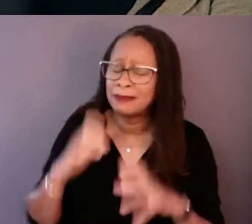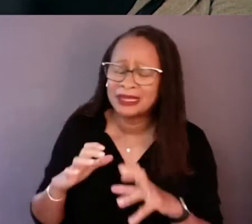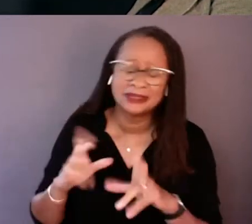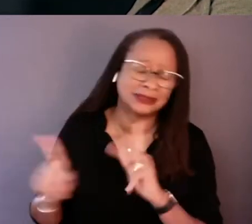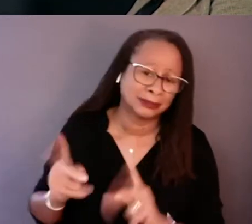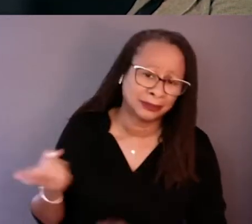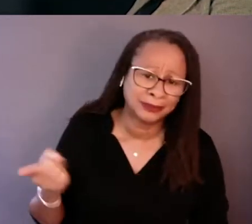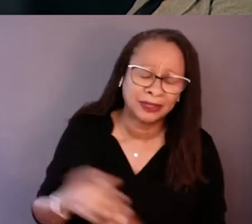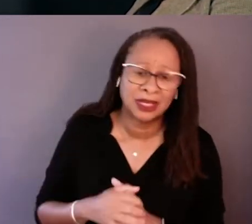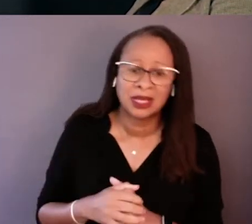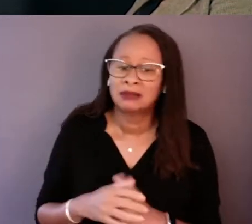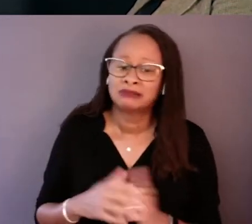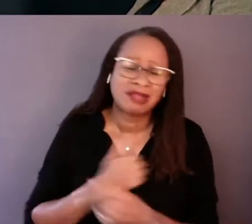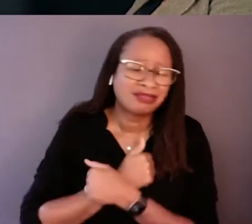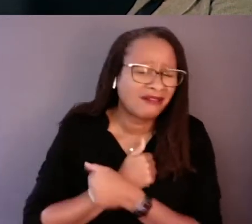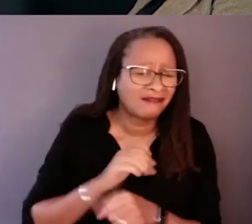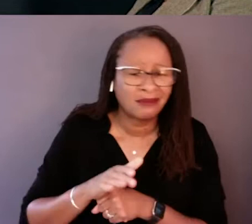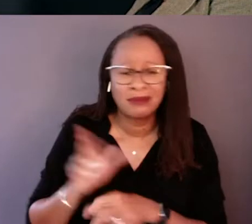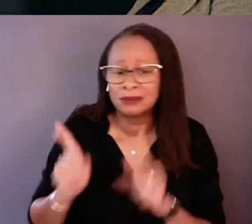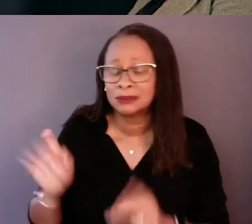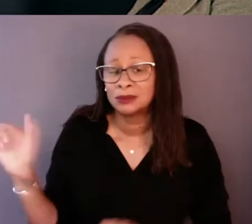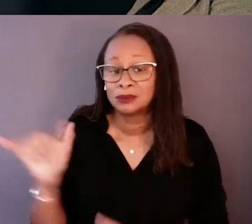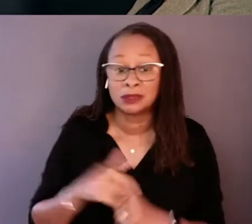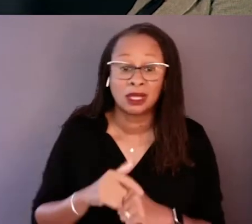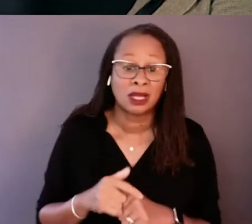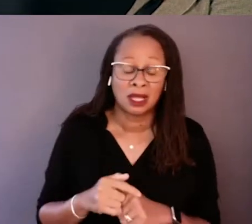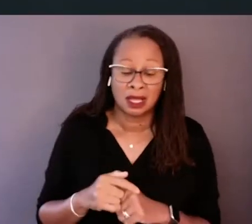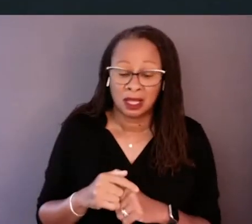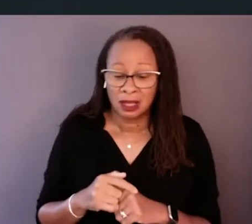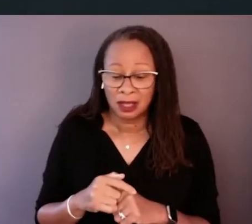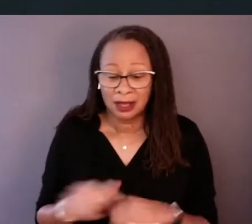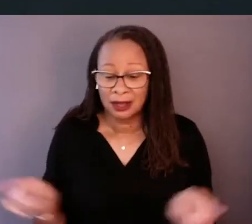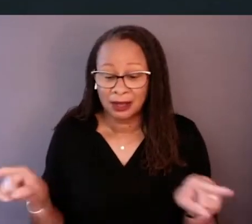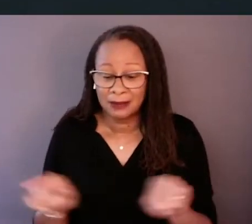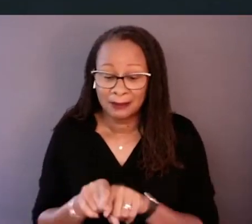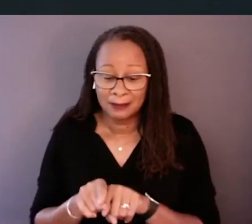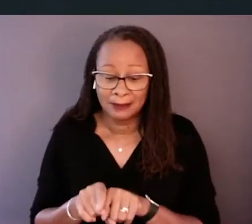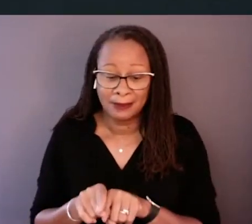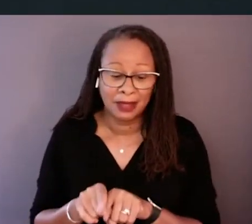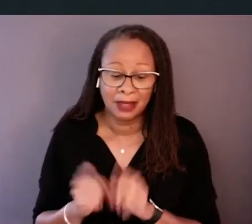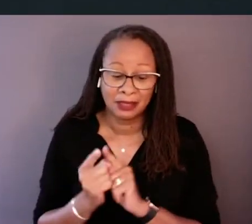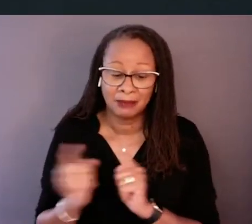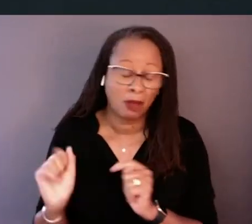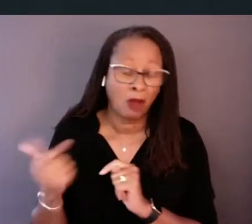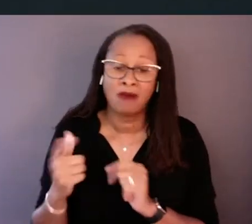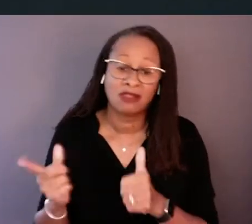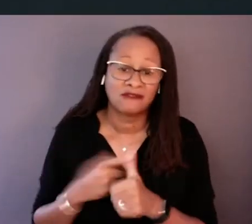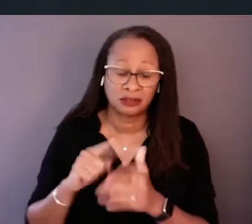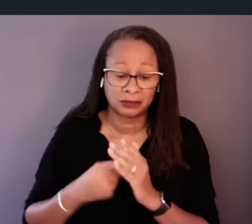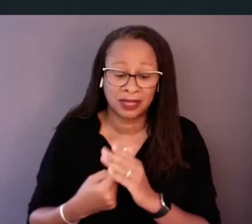I just met the Uruwau in the very first beginning, and I was just impressed by their work, their